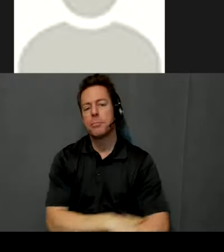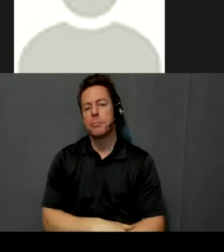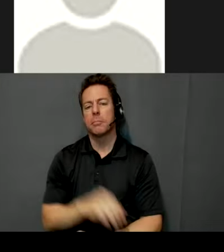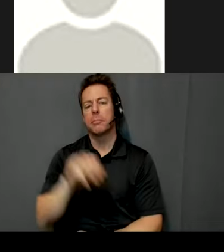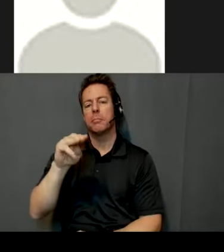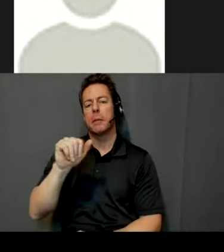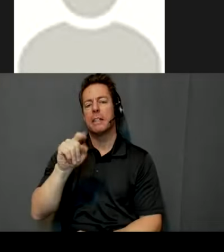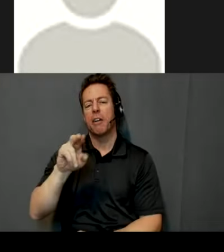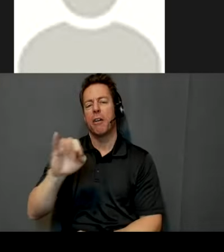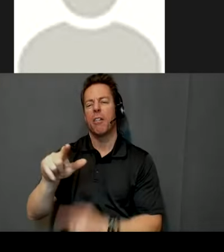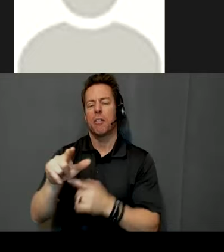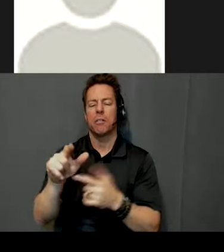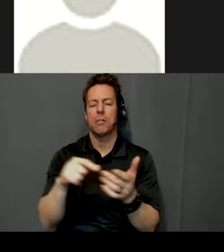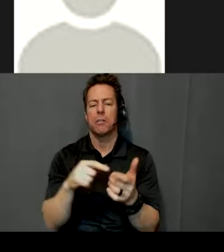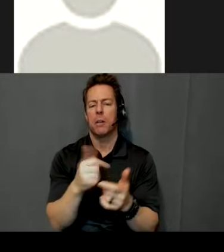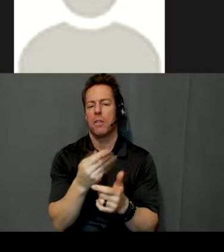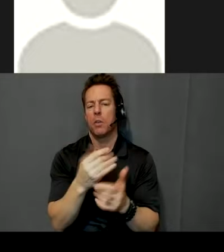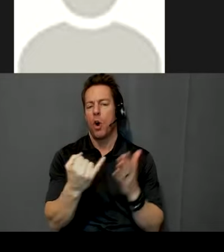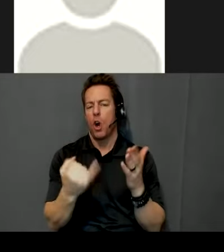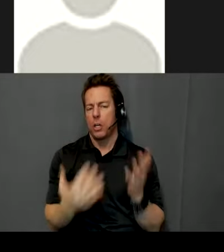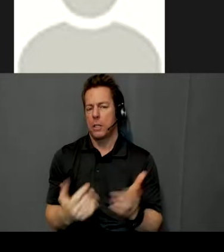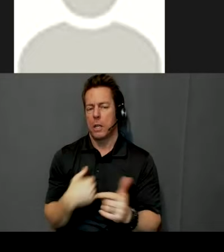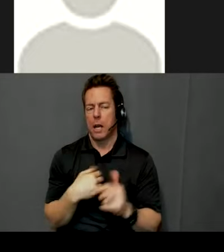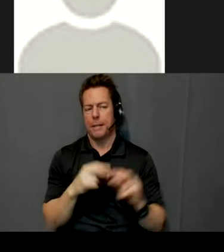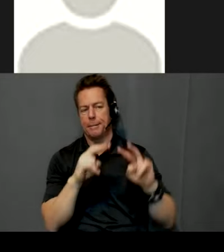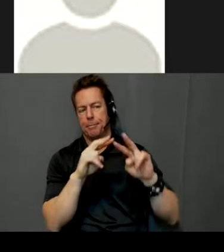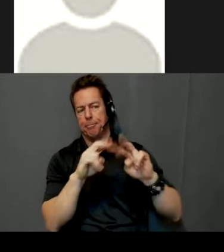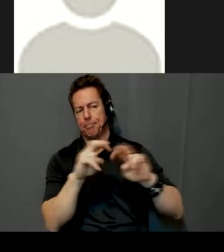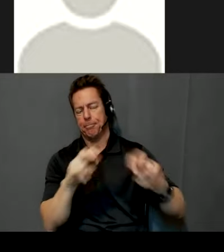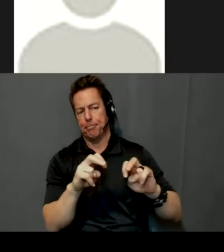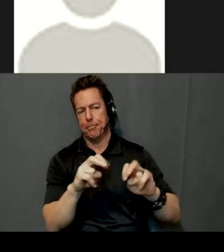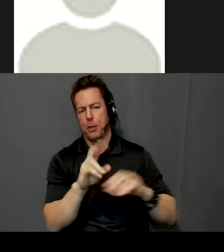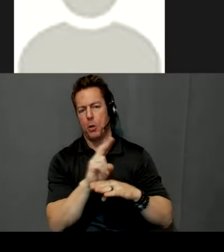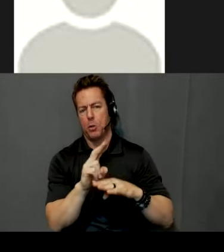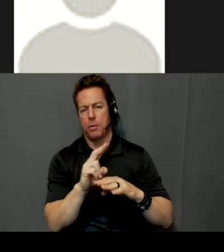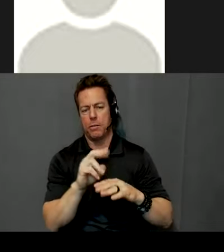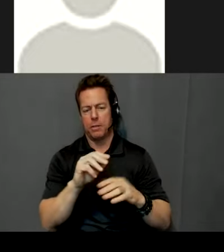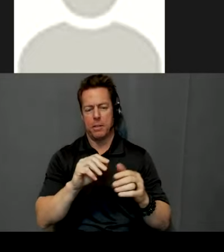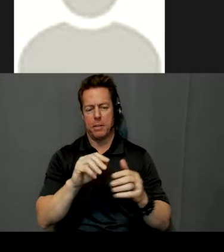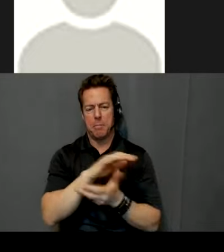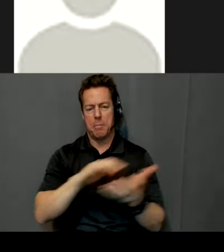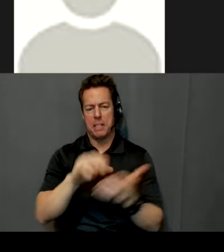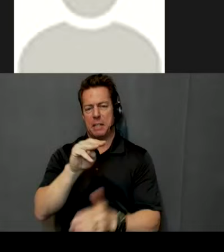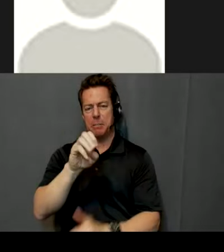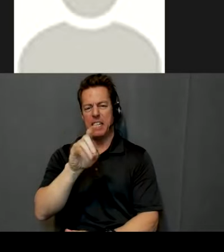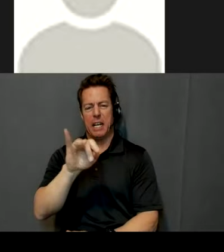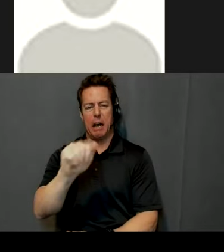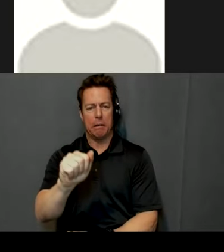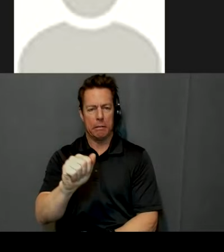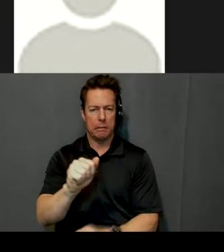Material. Here are a few artists I look at in terms of their use of mixed media in the way that